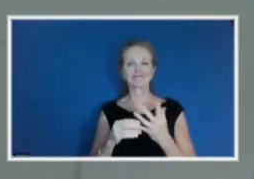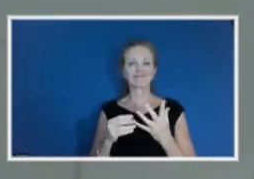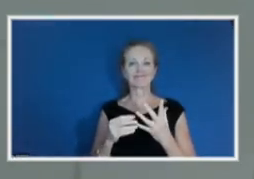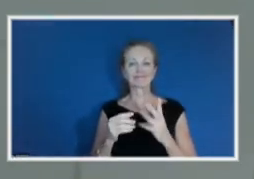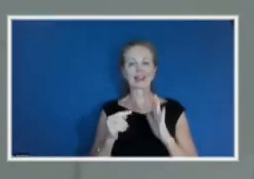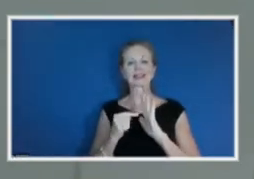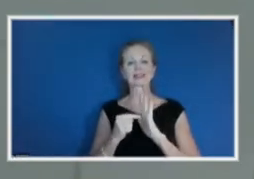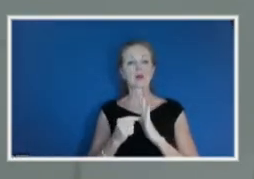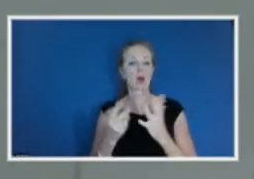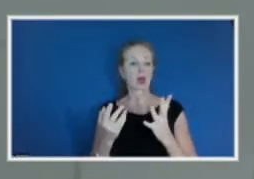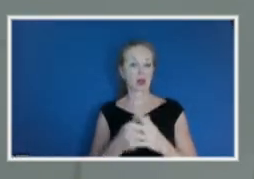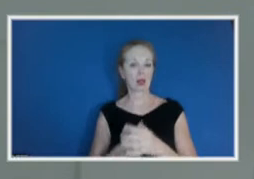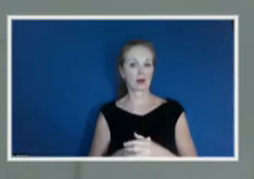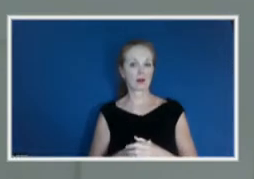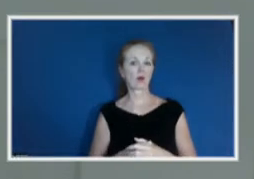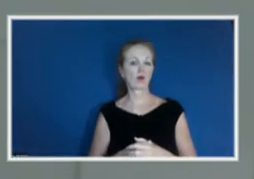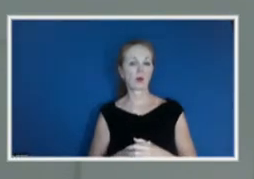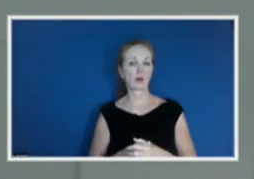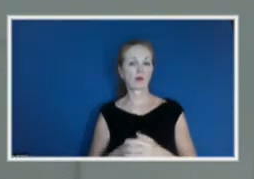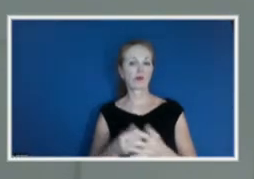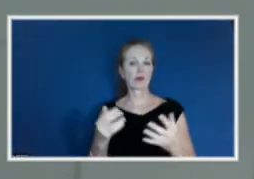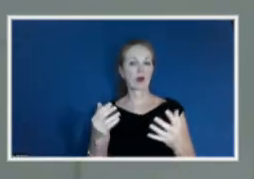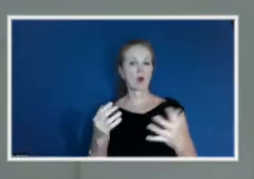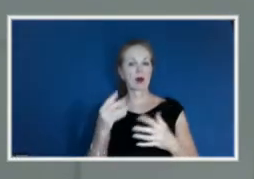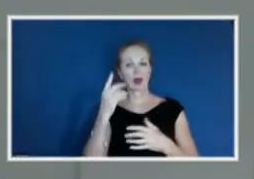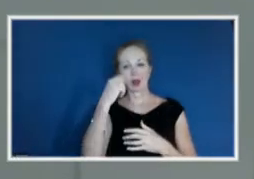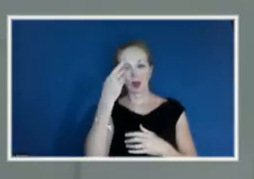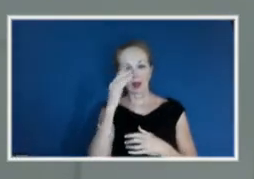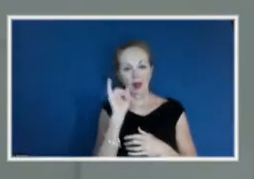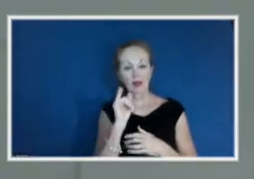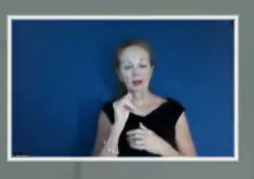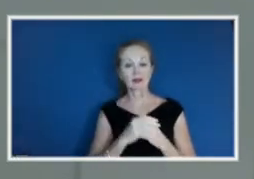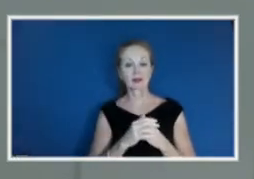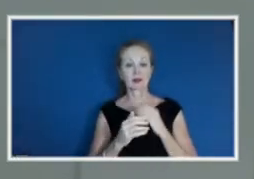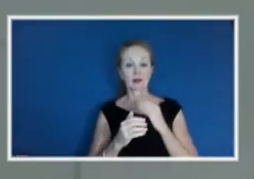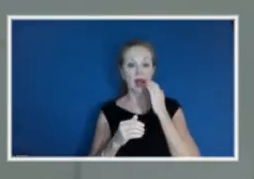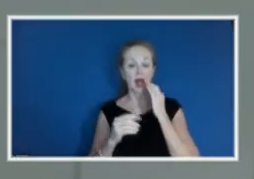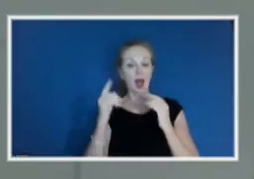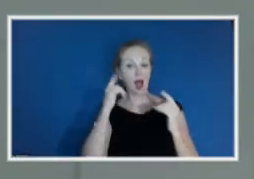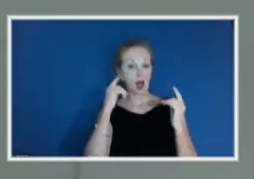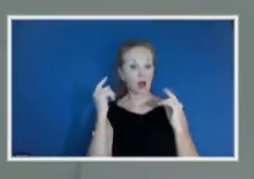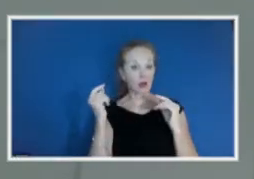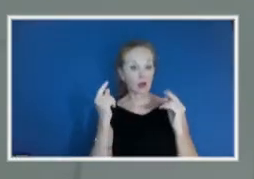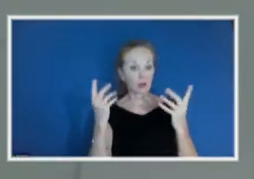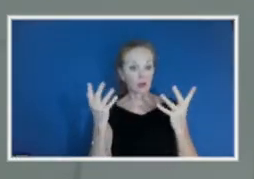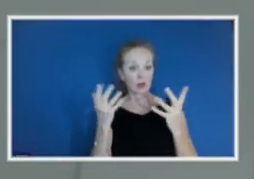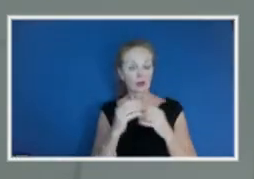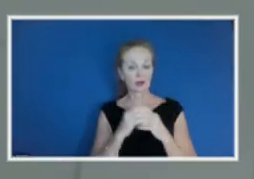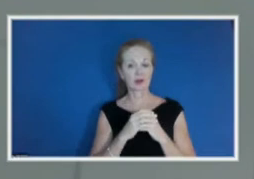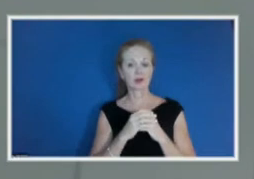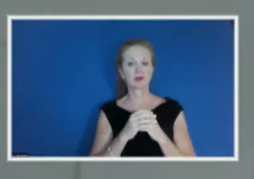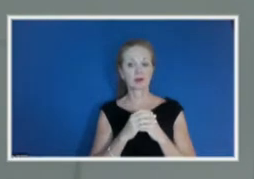example of what it can look like, because what I heard